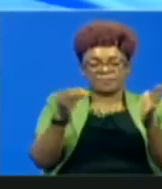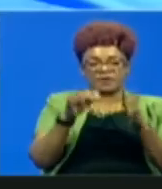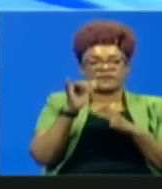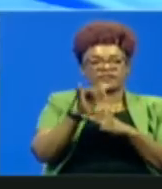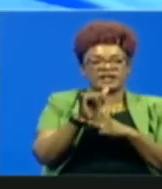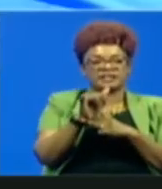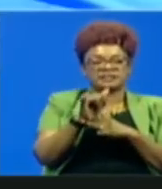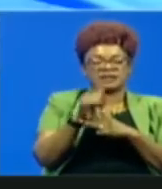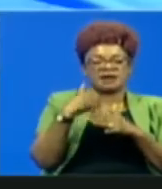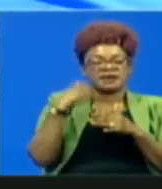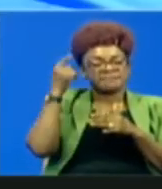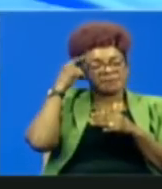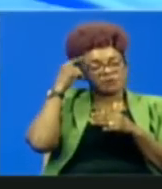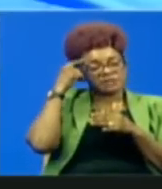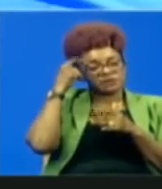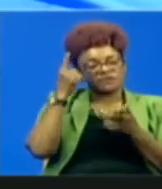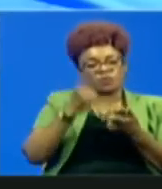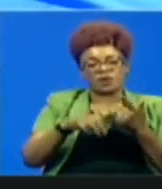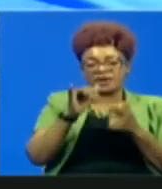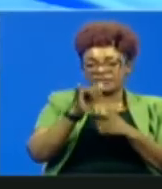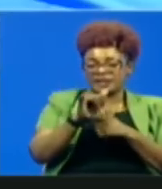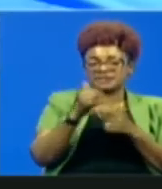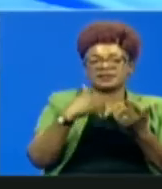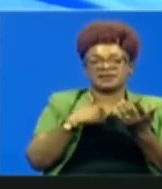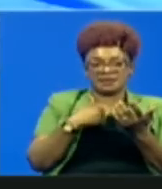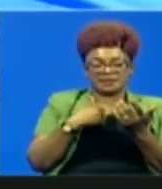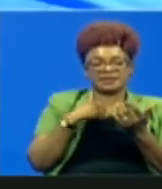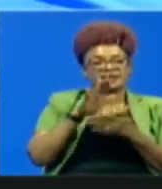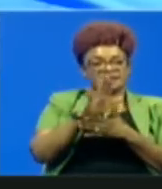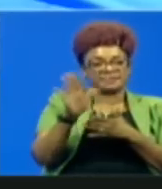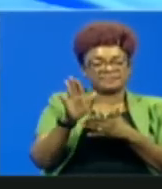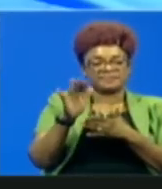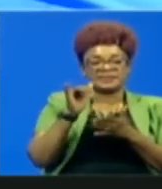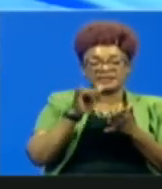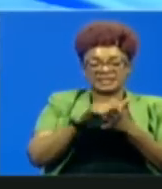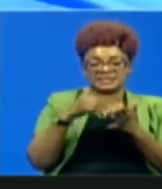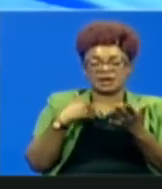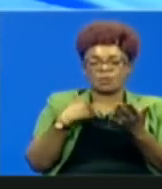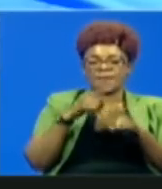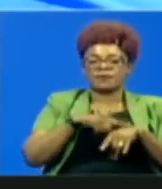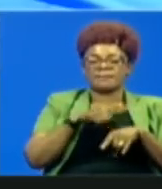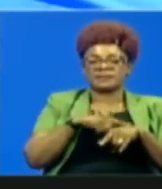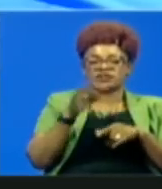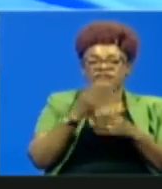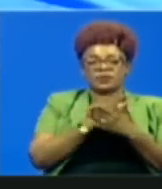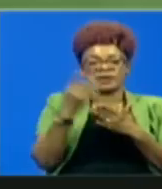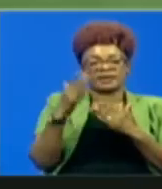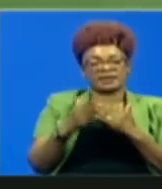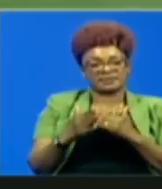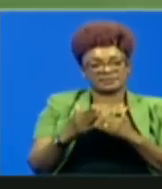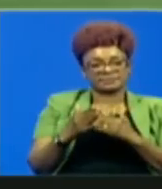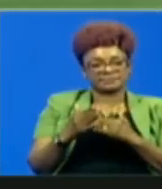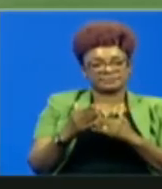back memories of what the Menace still has in him. That is our moment of the weekend.